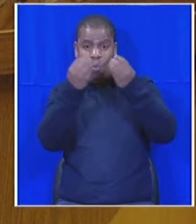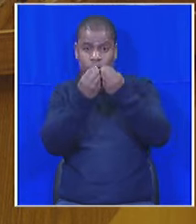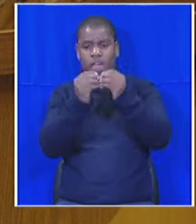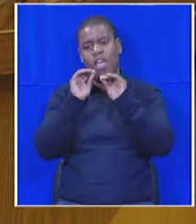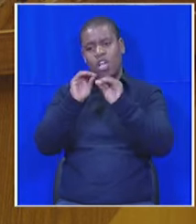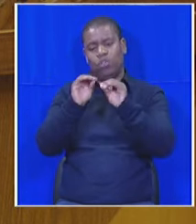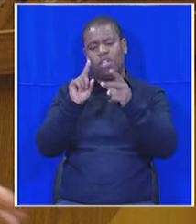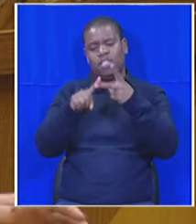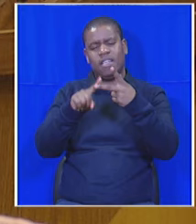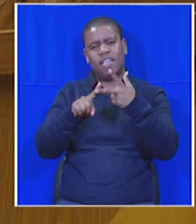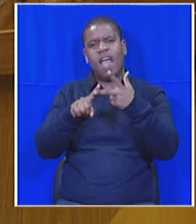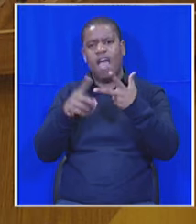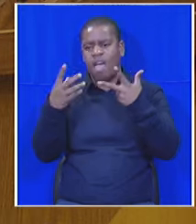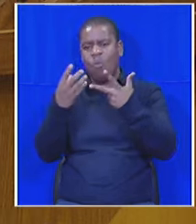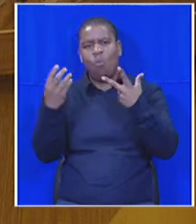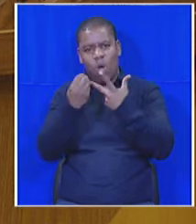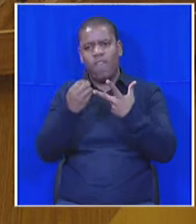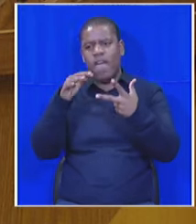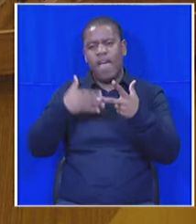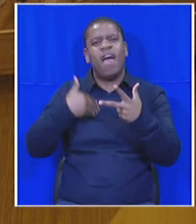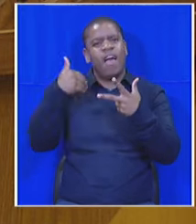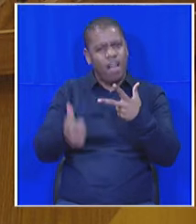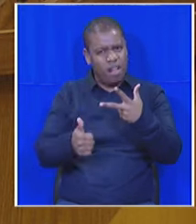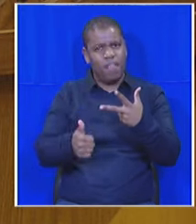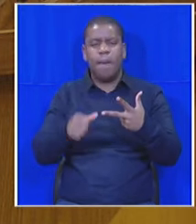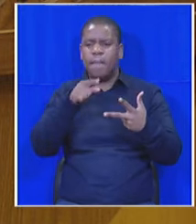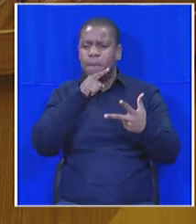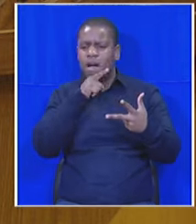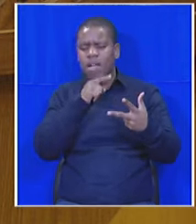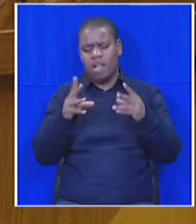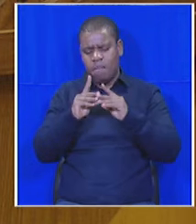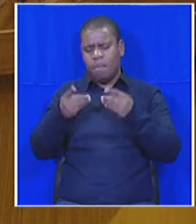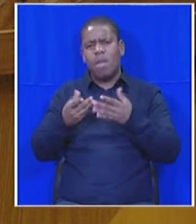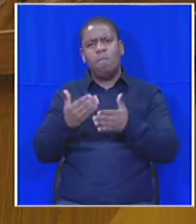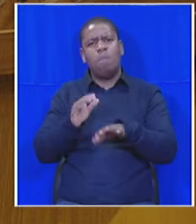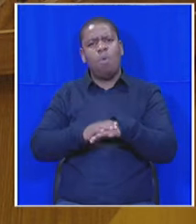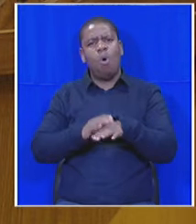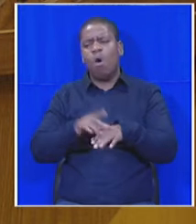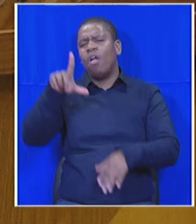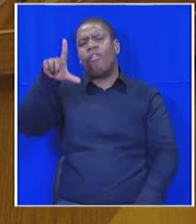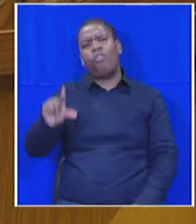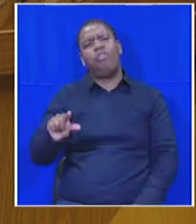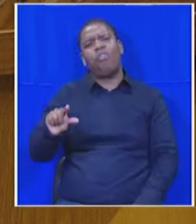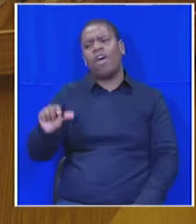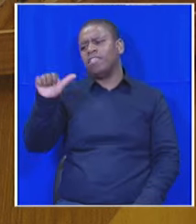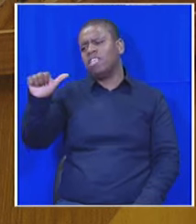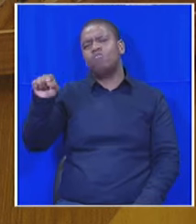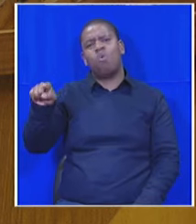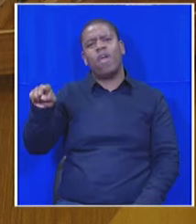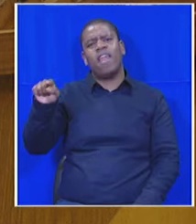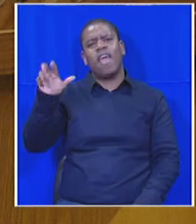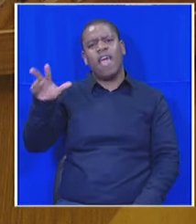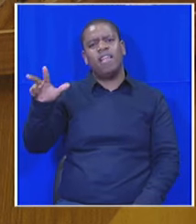health. But, Chairperson, the budget for the department has been decreased by